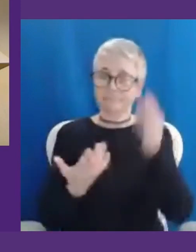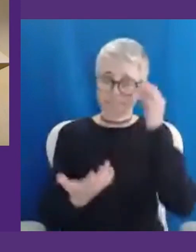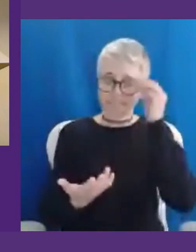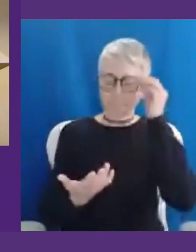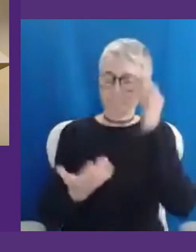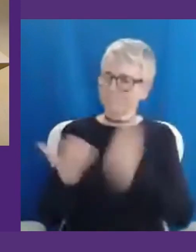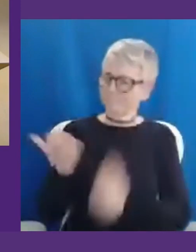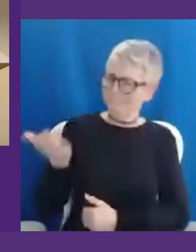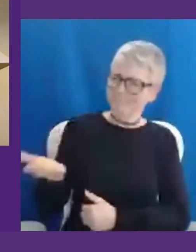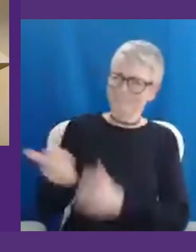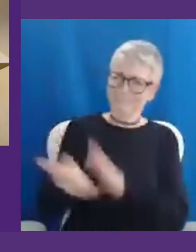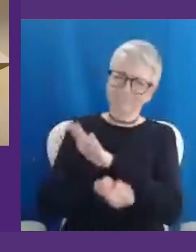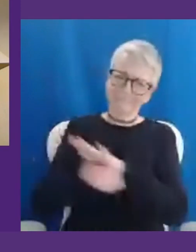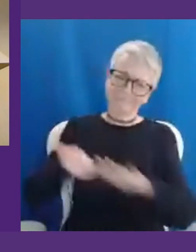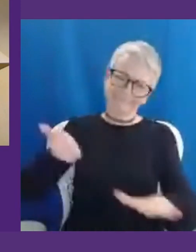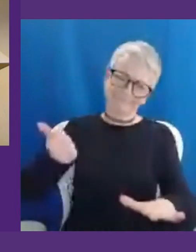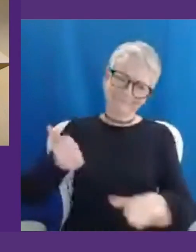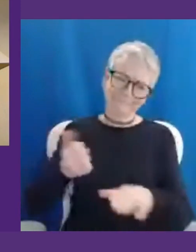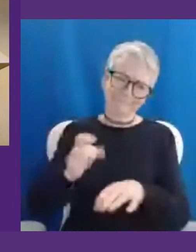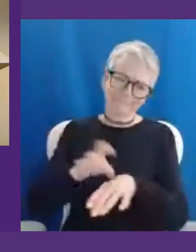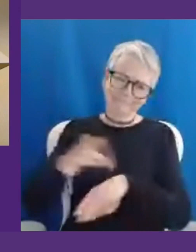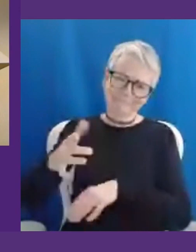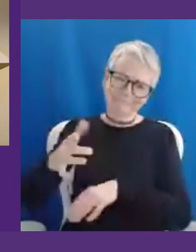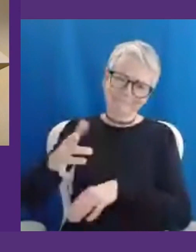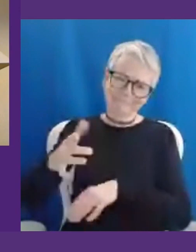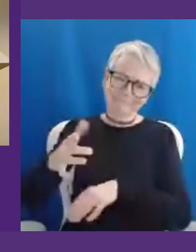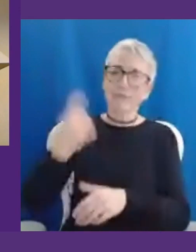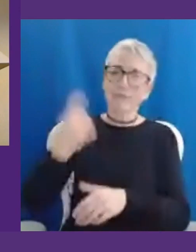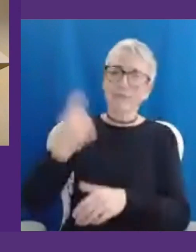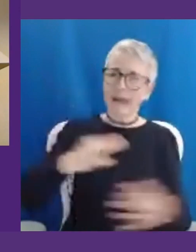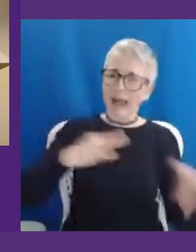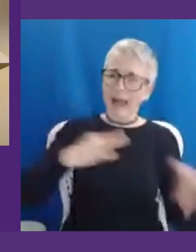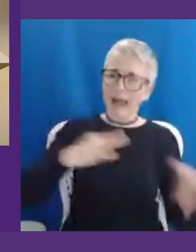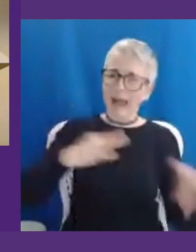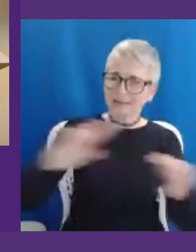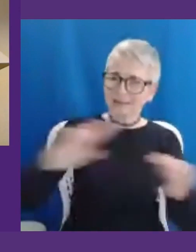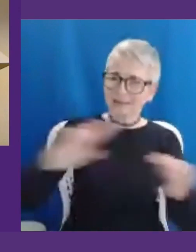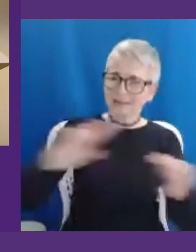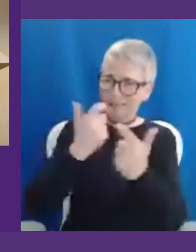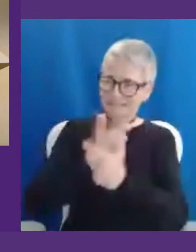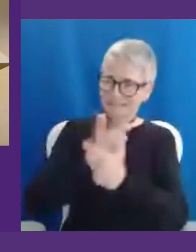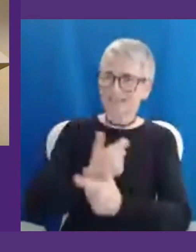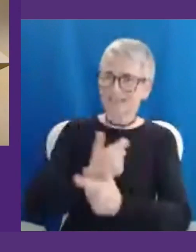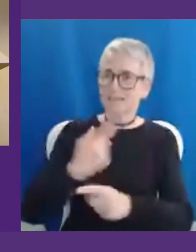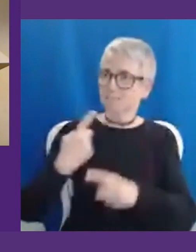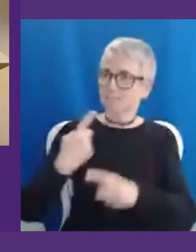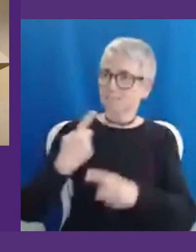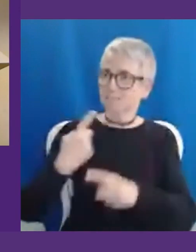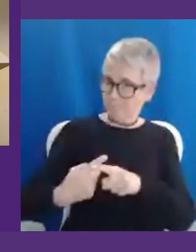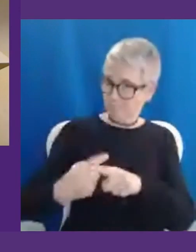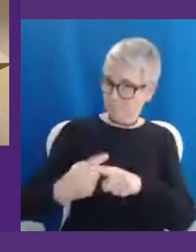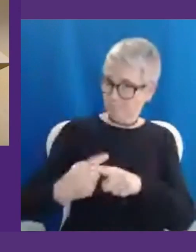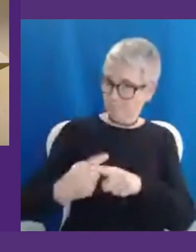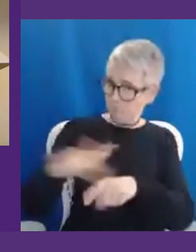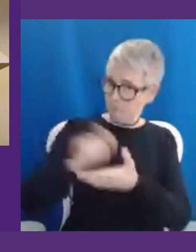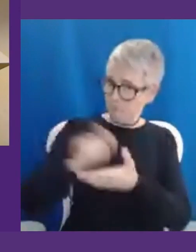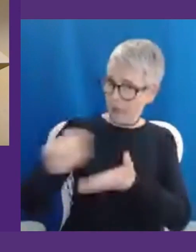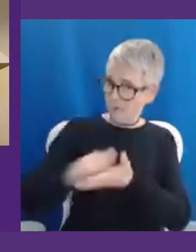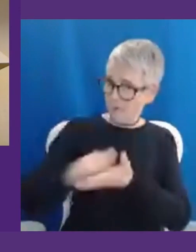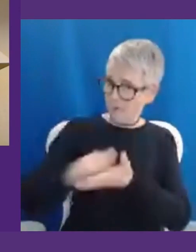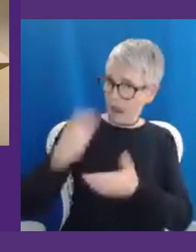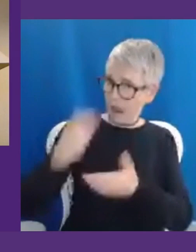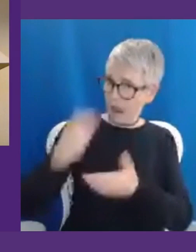actor, a comedian, and an accomplished playwright quite recently. In 2000, this is amazing.